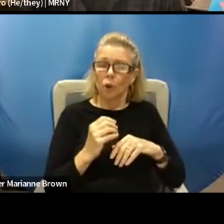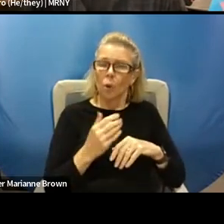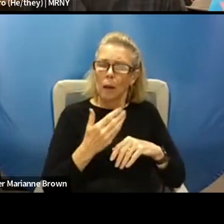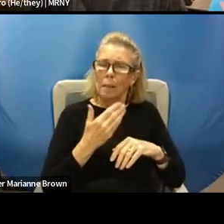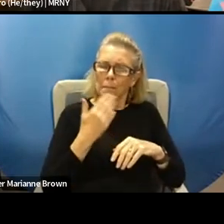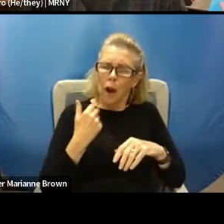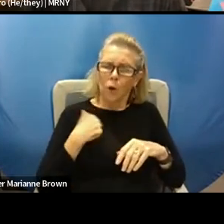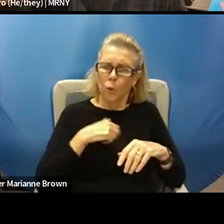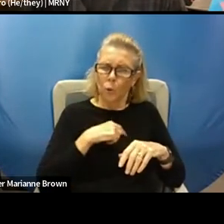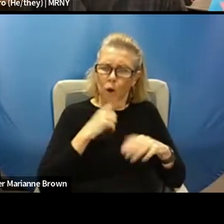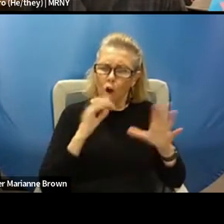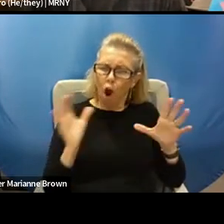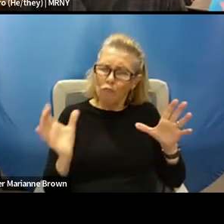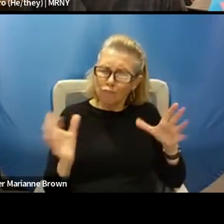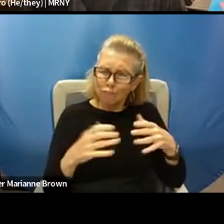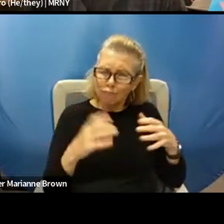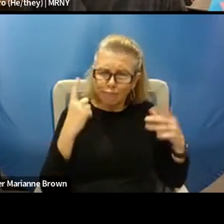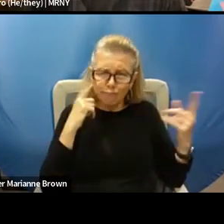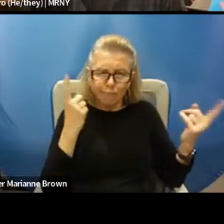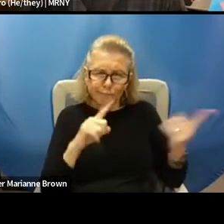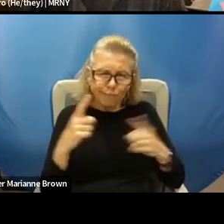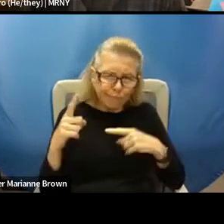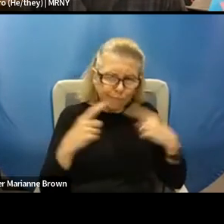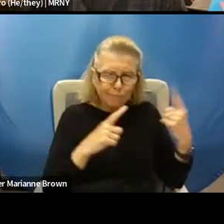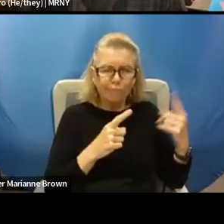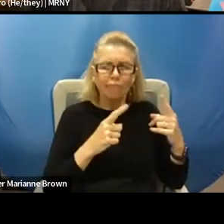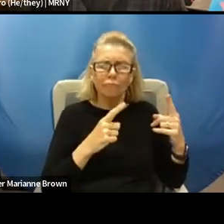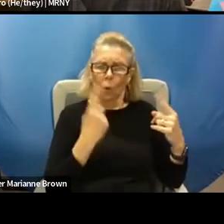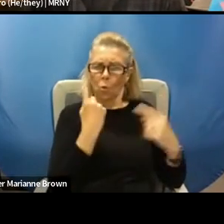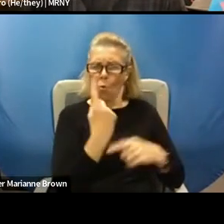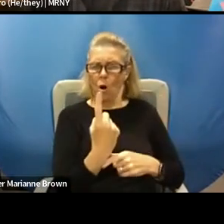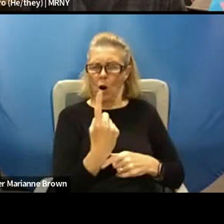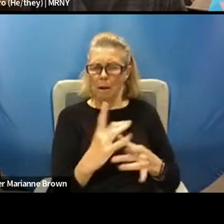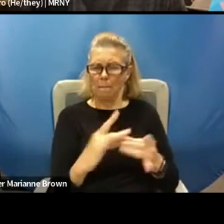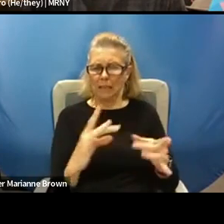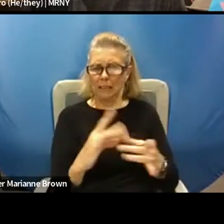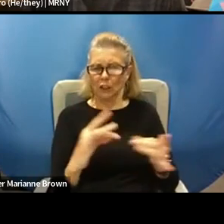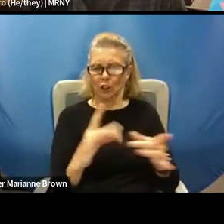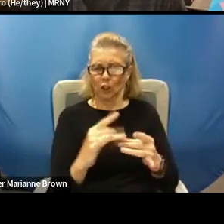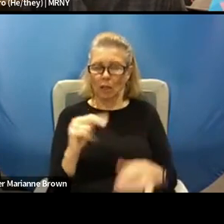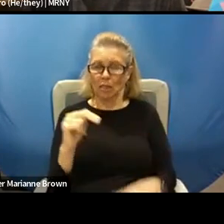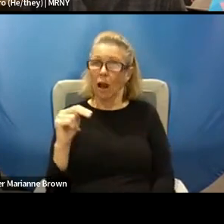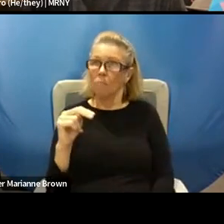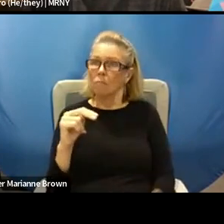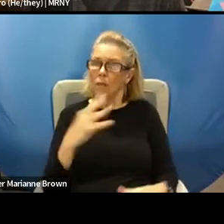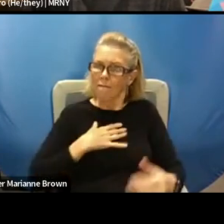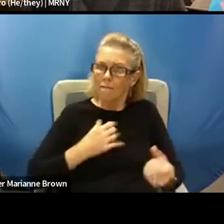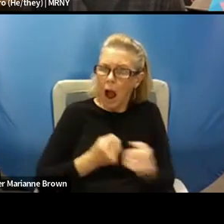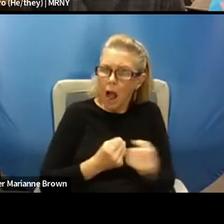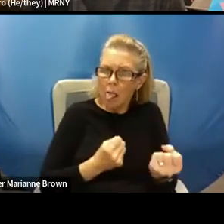out to people who aren't us and get the allies coming. So that's my bit on it.